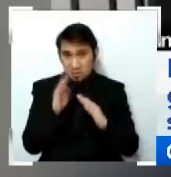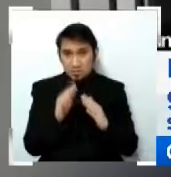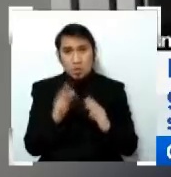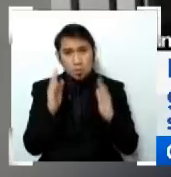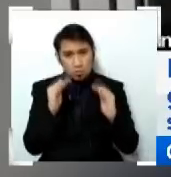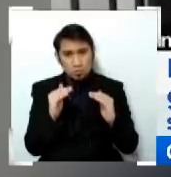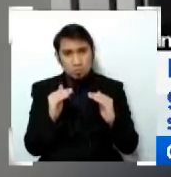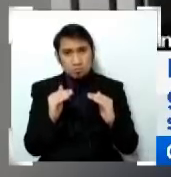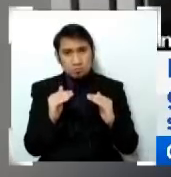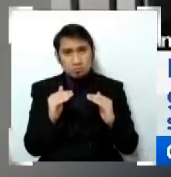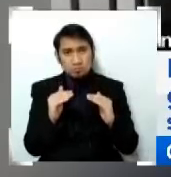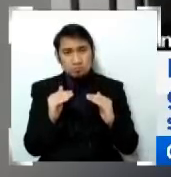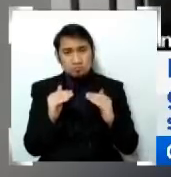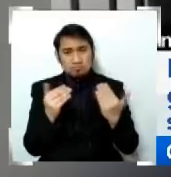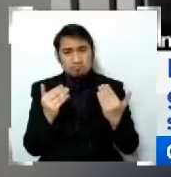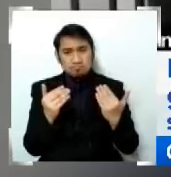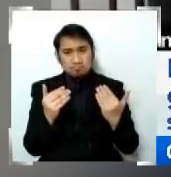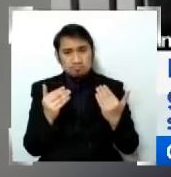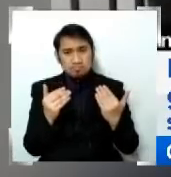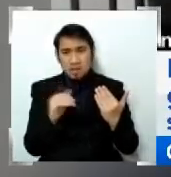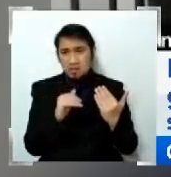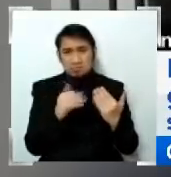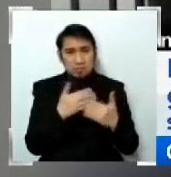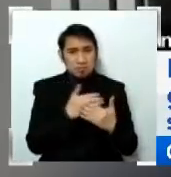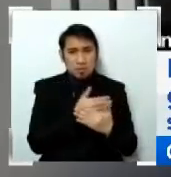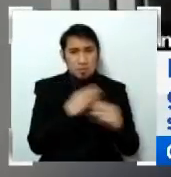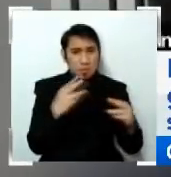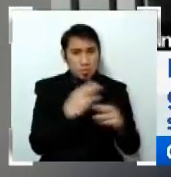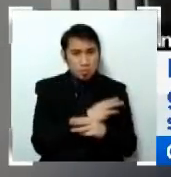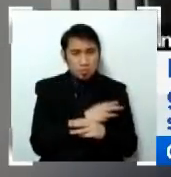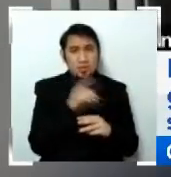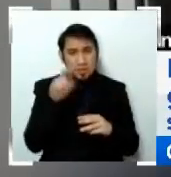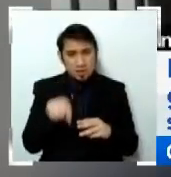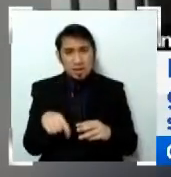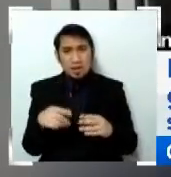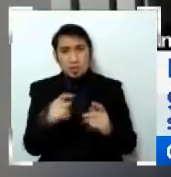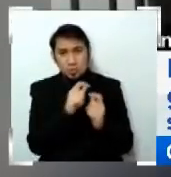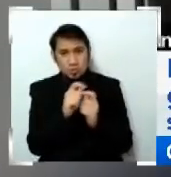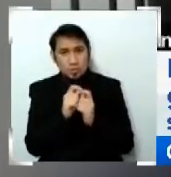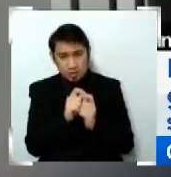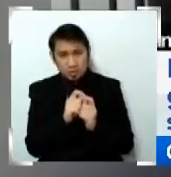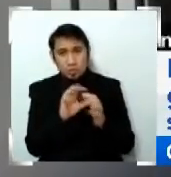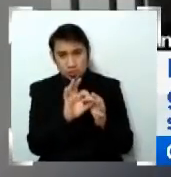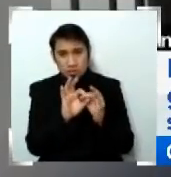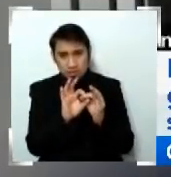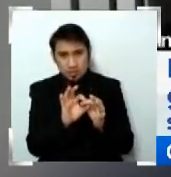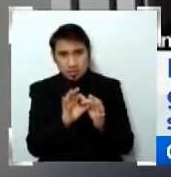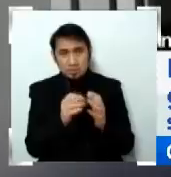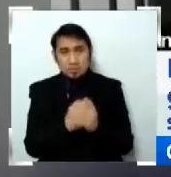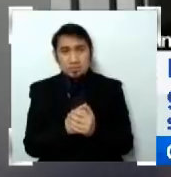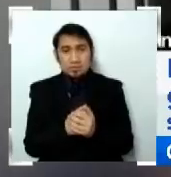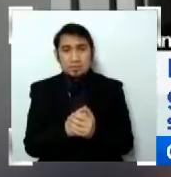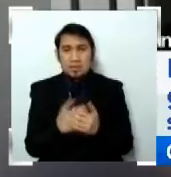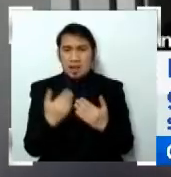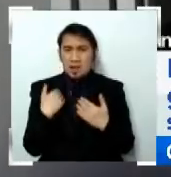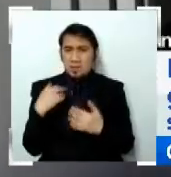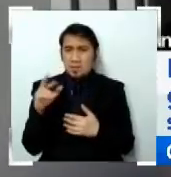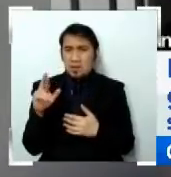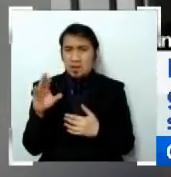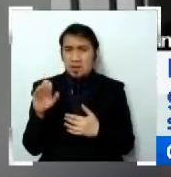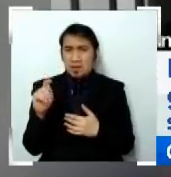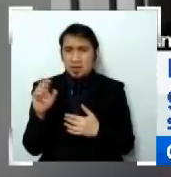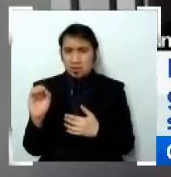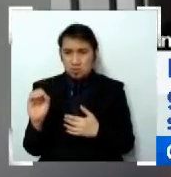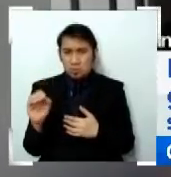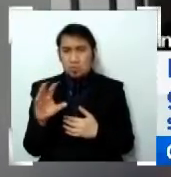worse before it gets worse. We have to come together. Nandiyan pa, Ralph Recto, Vilma Santos, di ba?